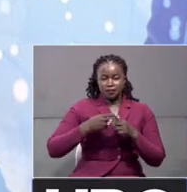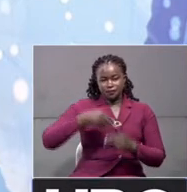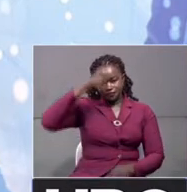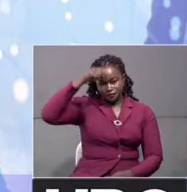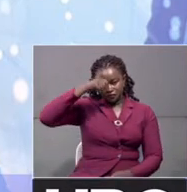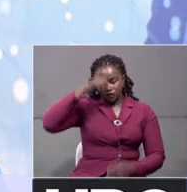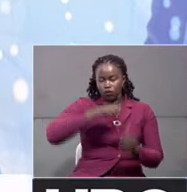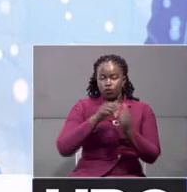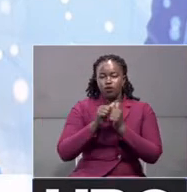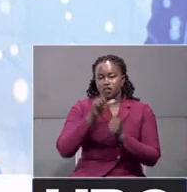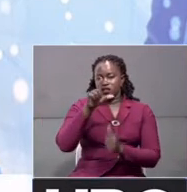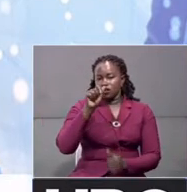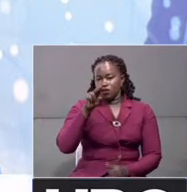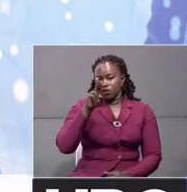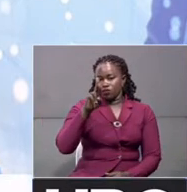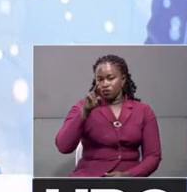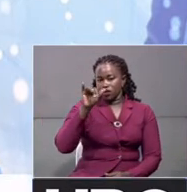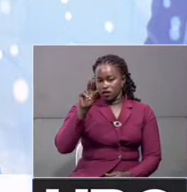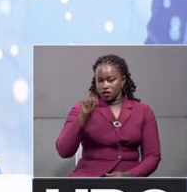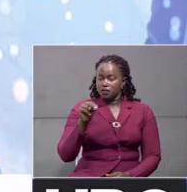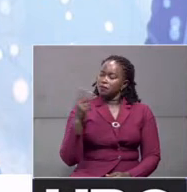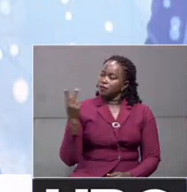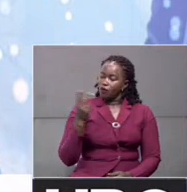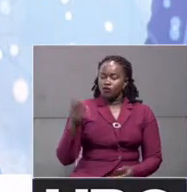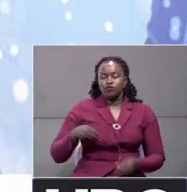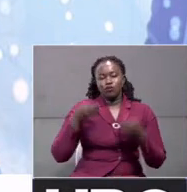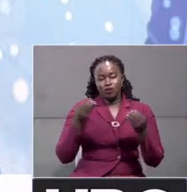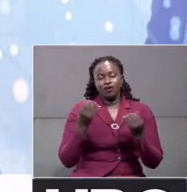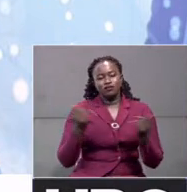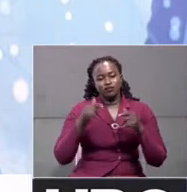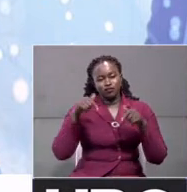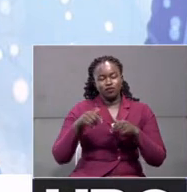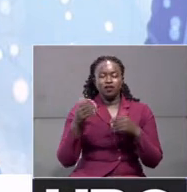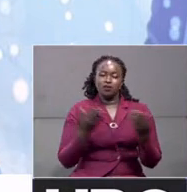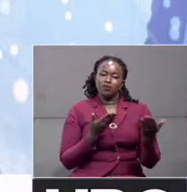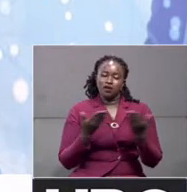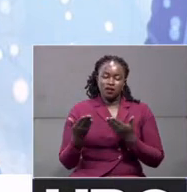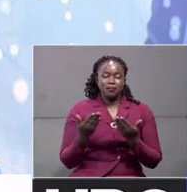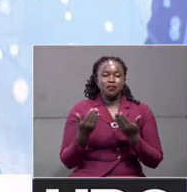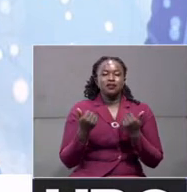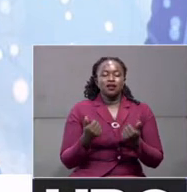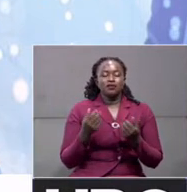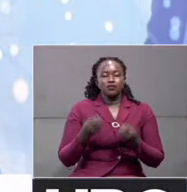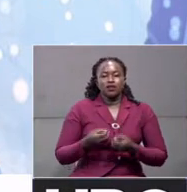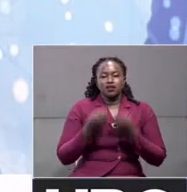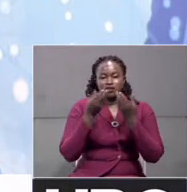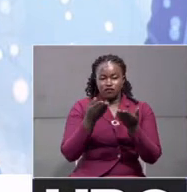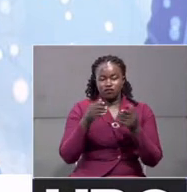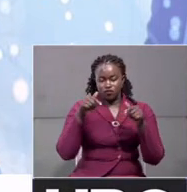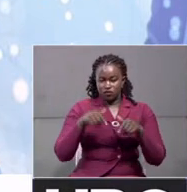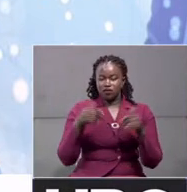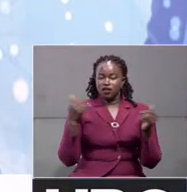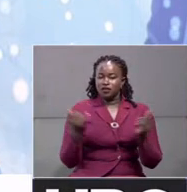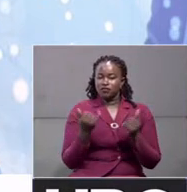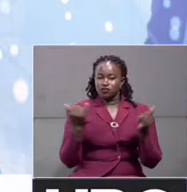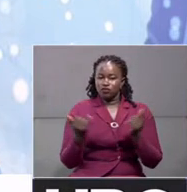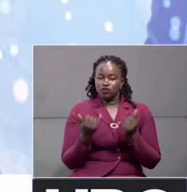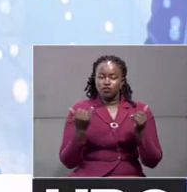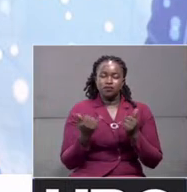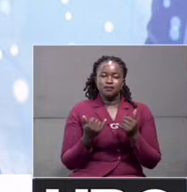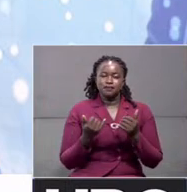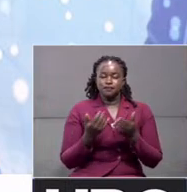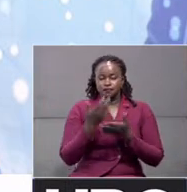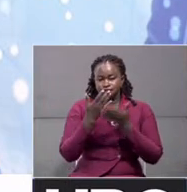Kazimoto and my colleague Elizabeth Nakakwani on Sign Language Interpretation. Tonight we bring you tonight's news, and it goes as